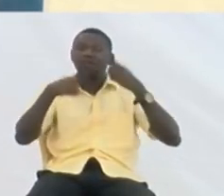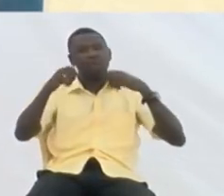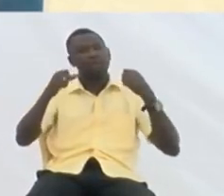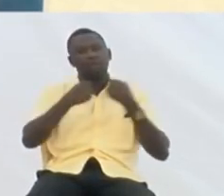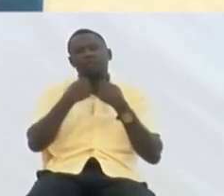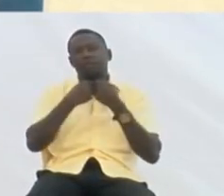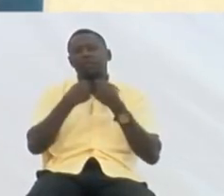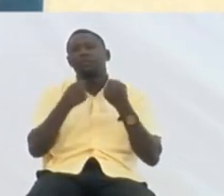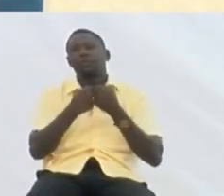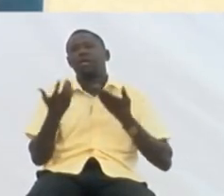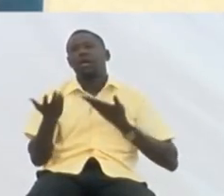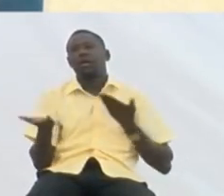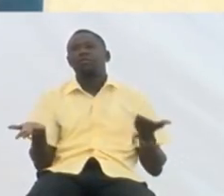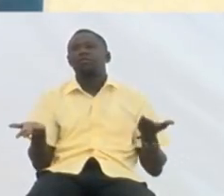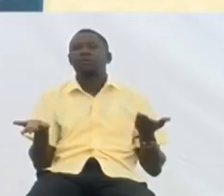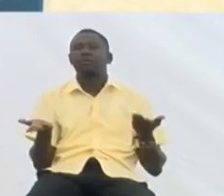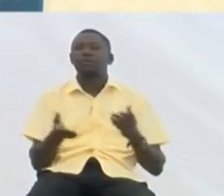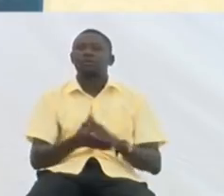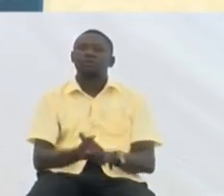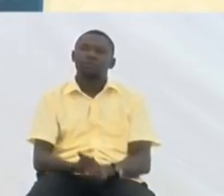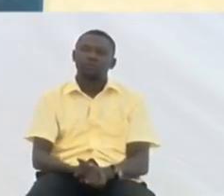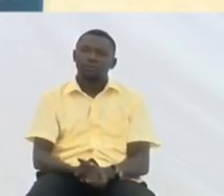O badingu lu wala muna kabilo